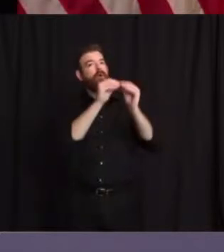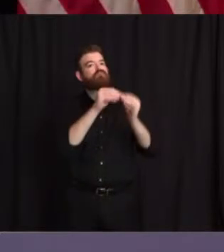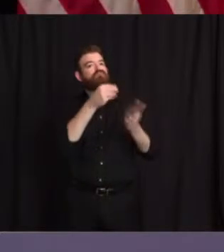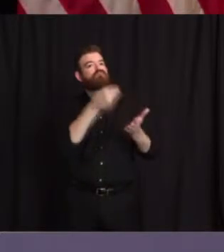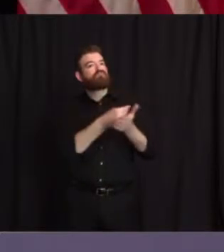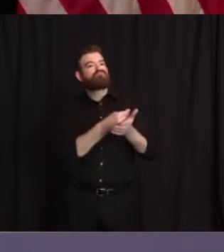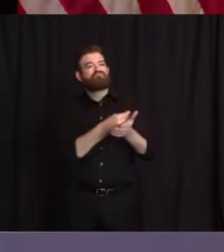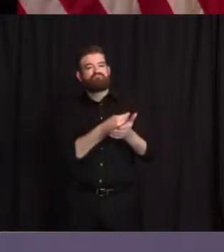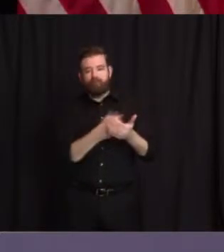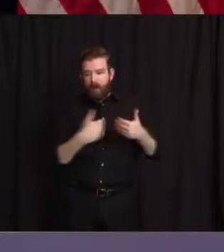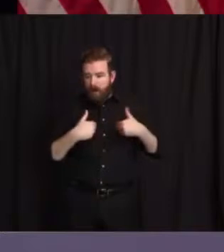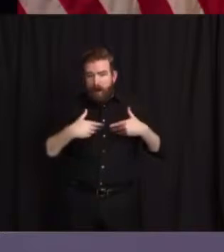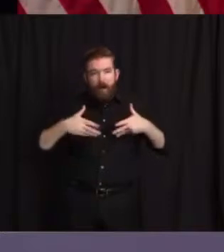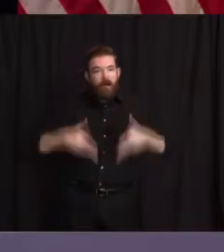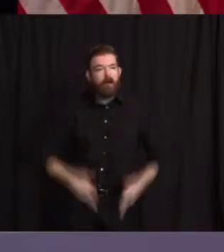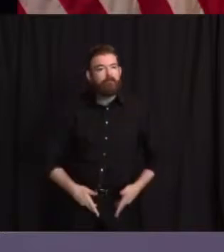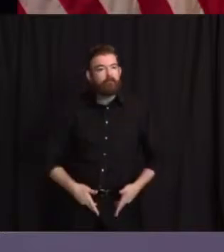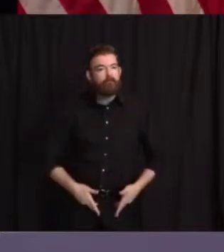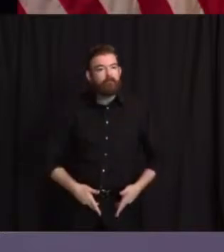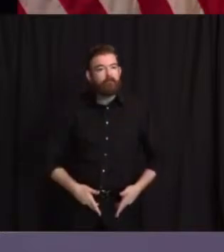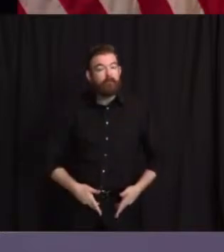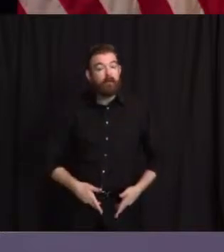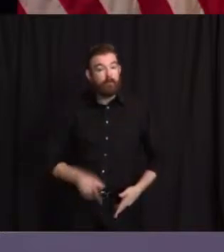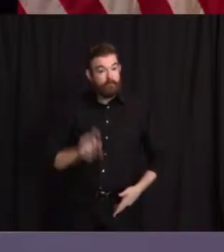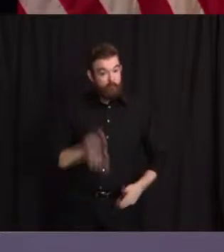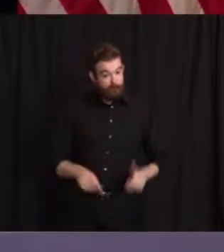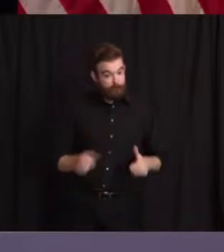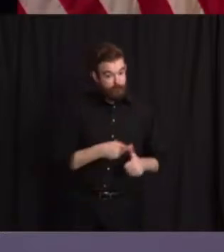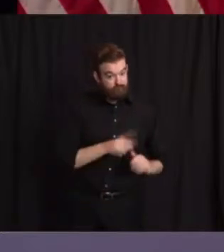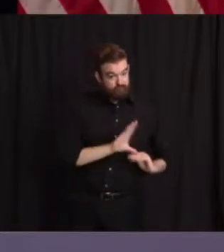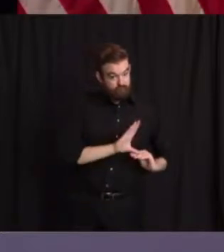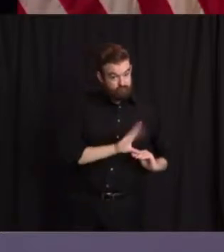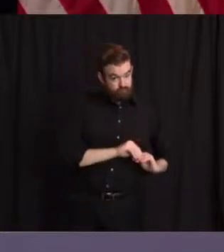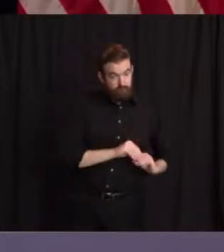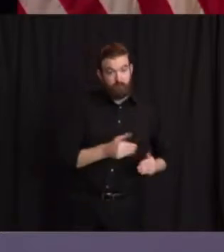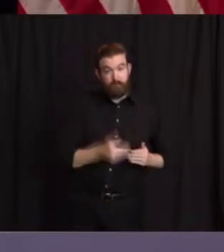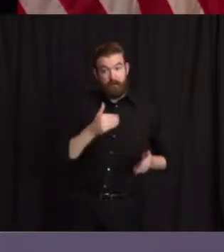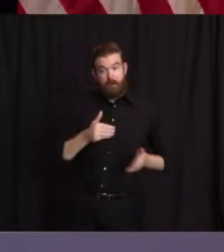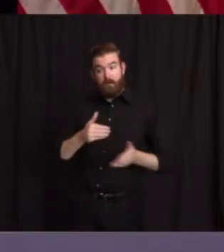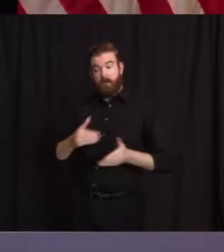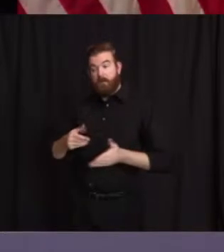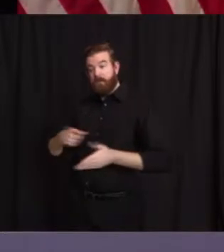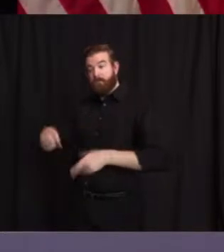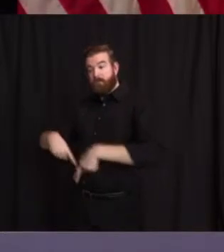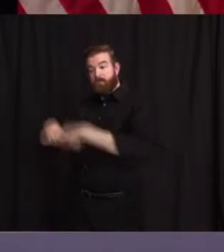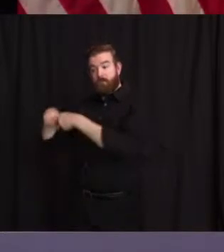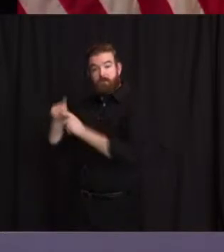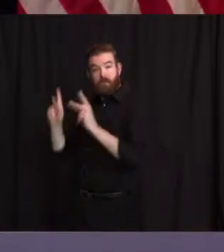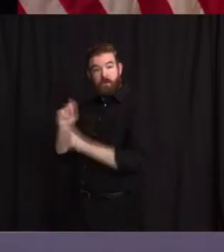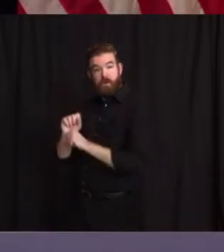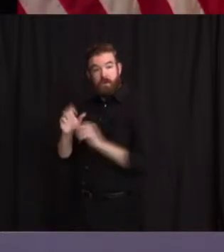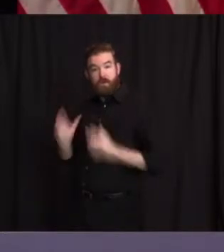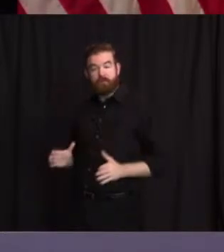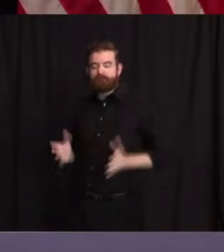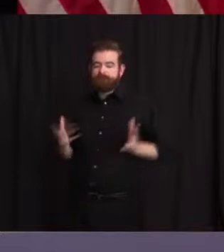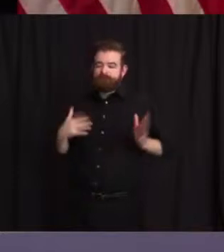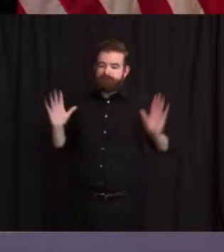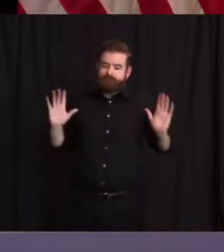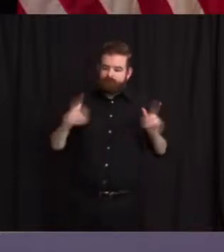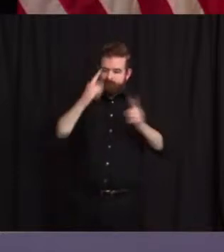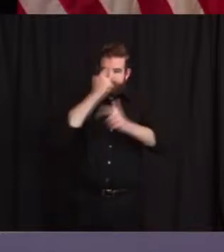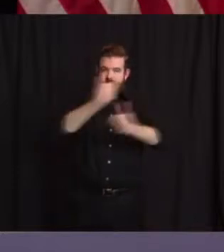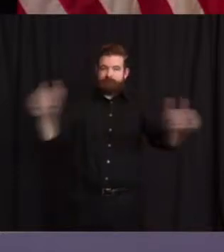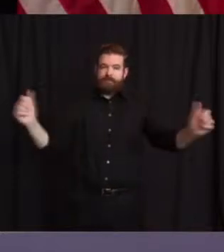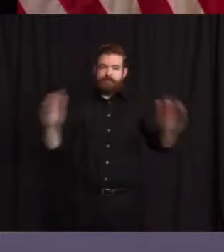very specifics of a given town. I mean, surpluses we hold dear at the state level, and I think any municipality that has